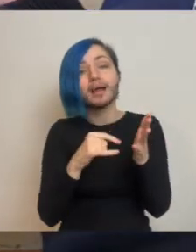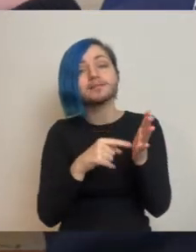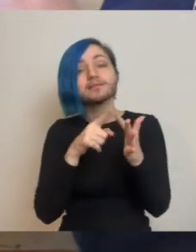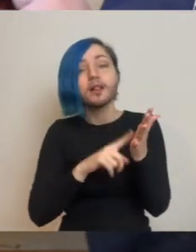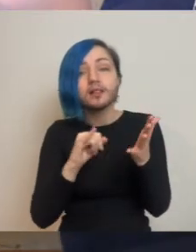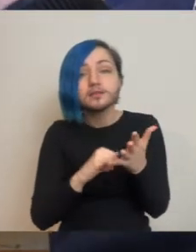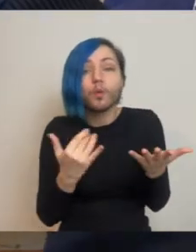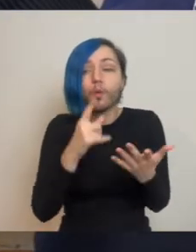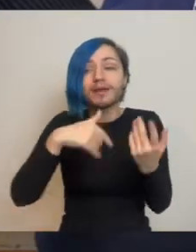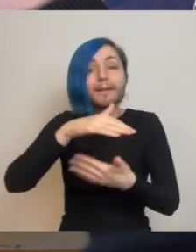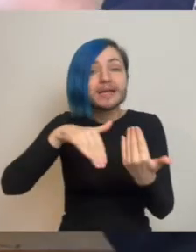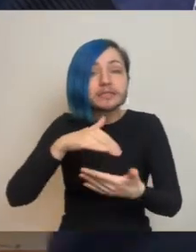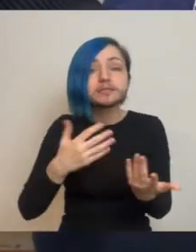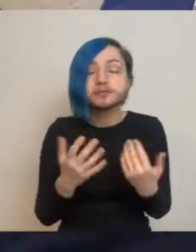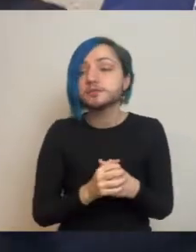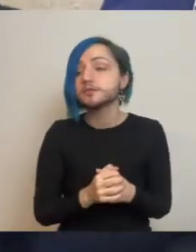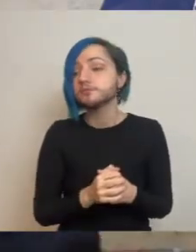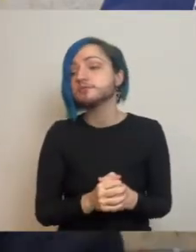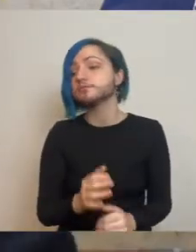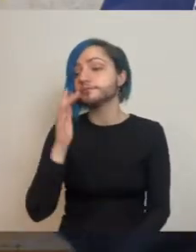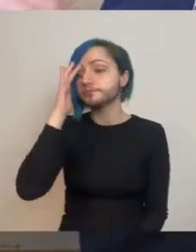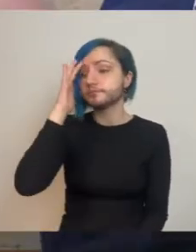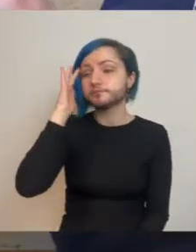could mix them as well.